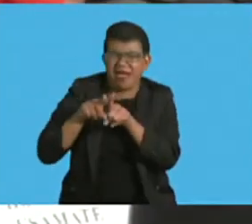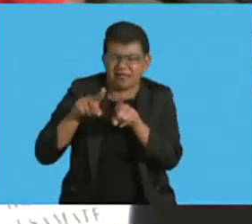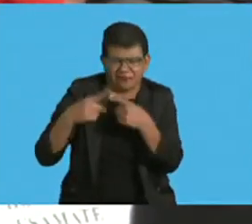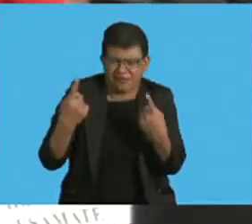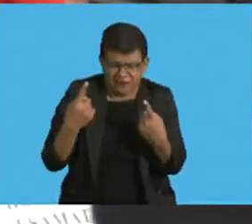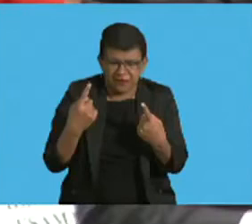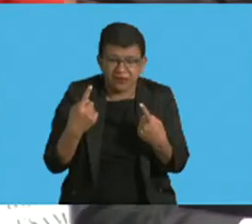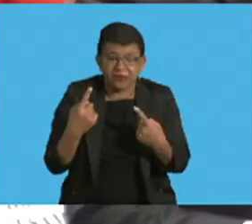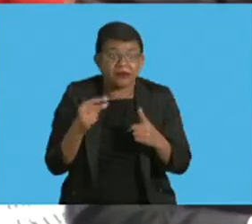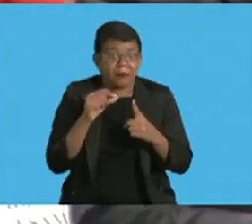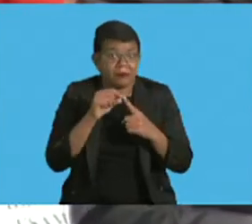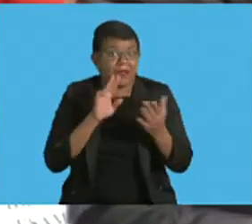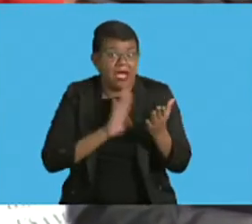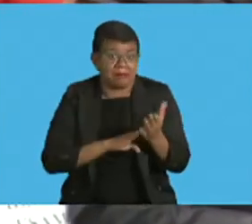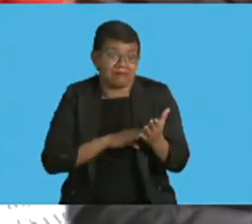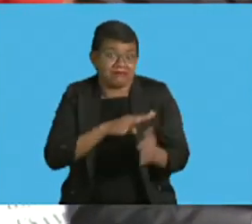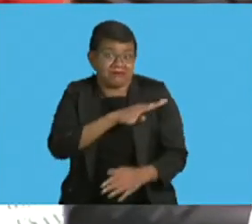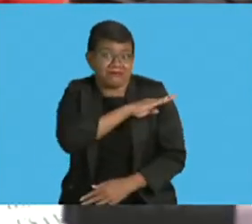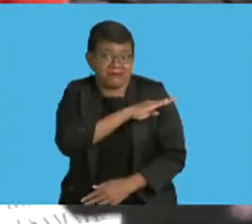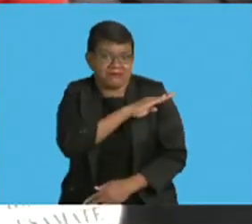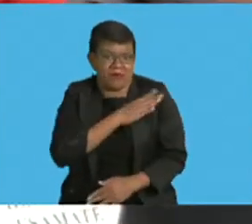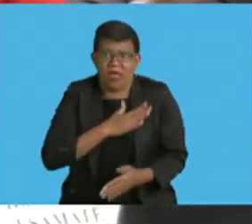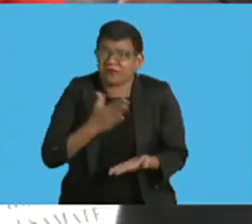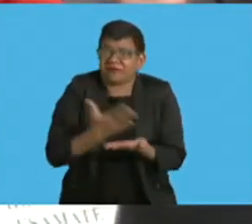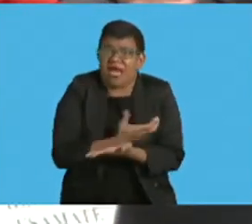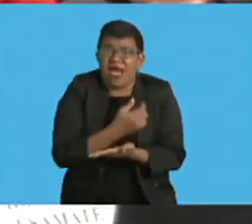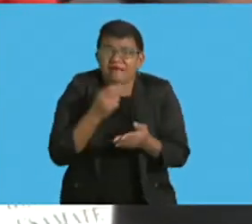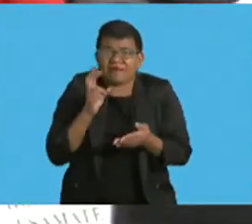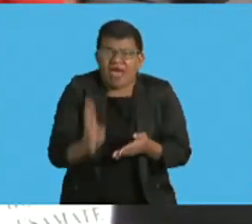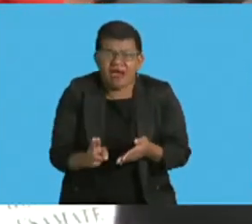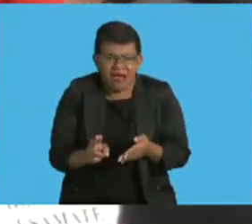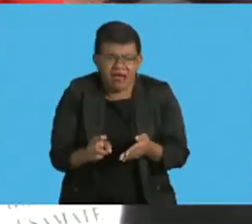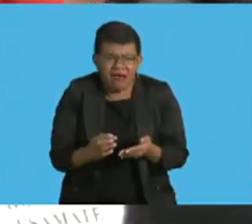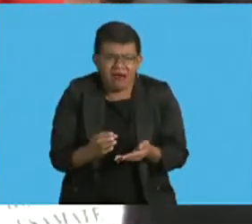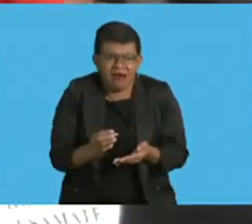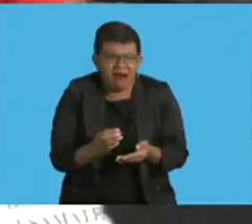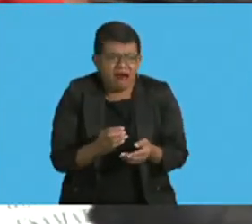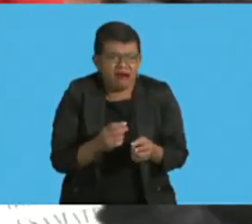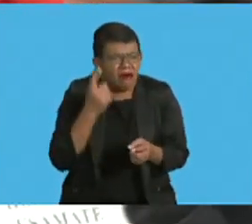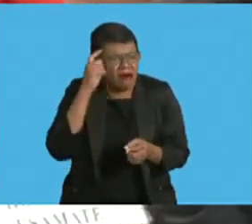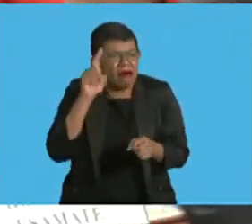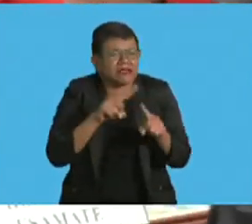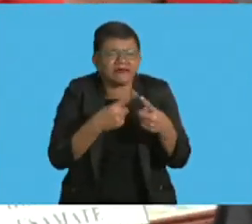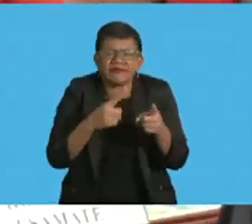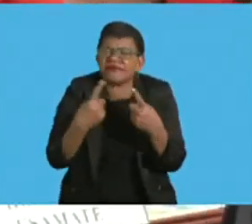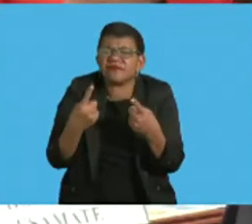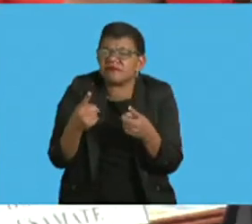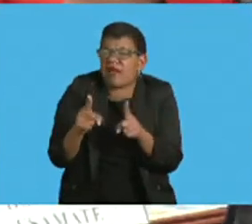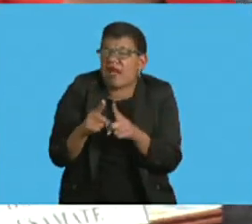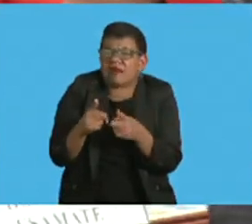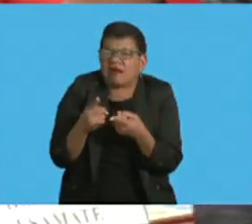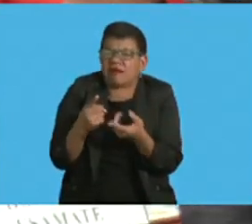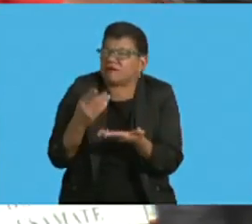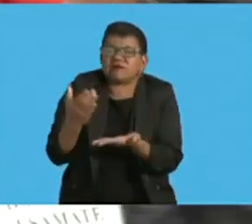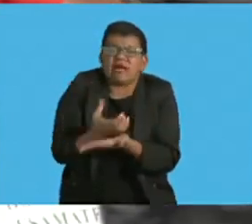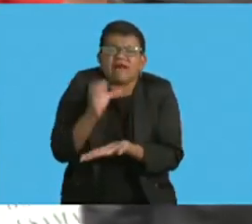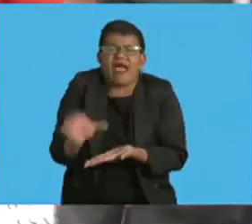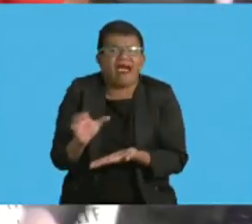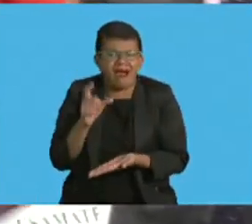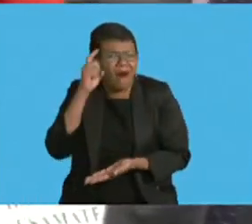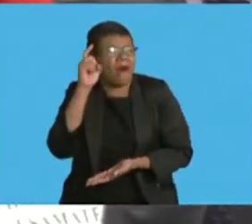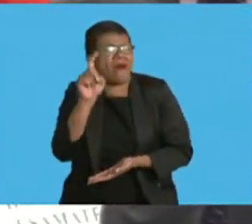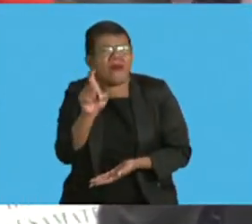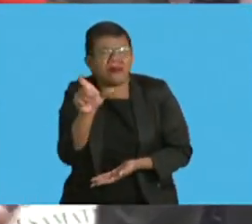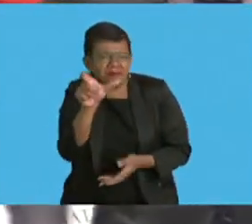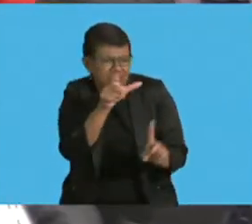not mean that you are that person. If other third parties are doing it, that's their choice, Mr. Speaker, sir. So, Mr. Speaker, sir, I would like